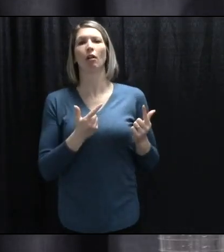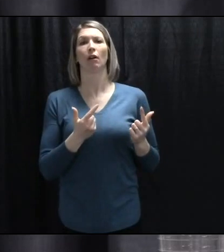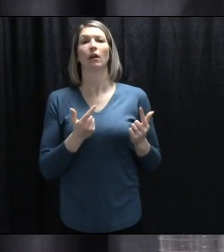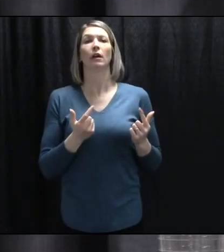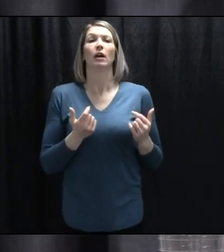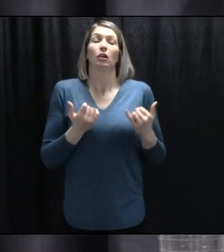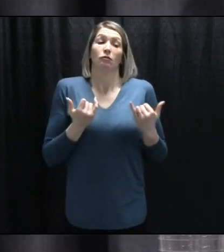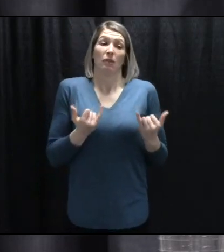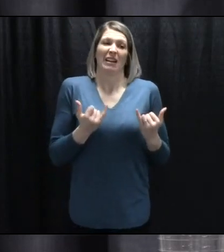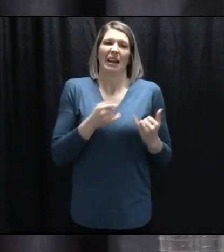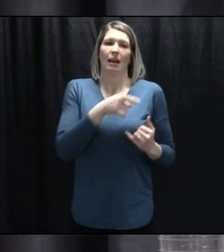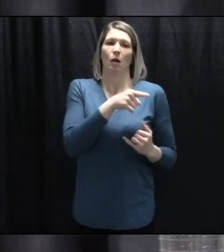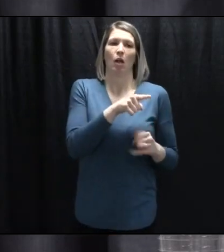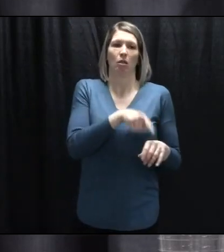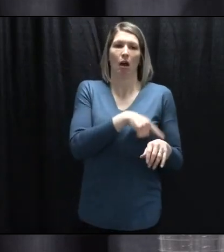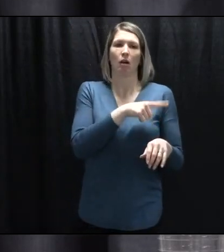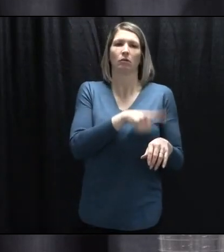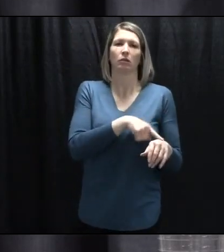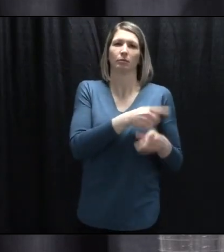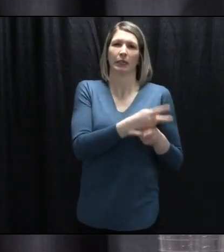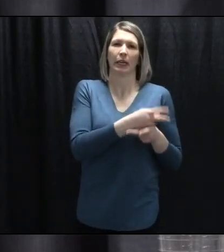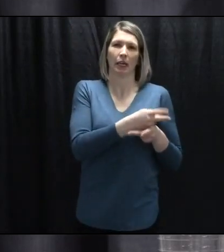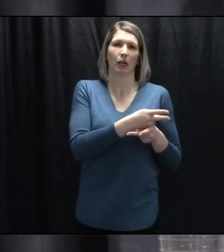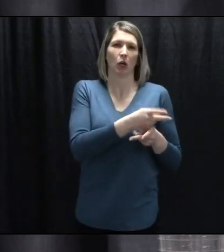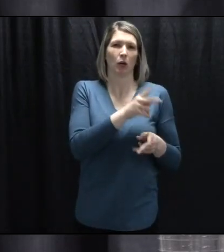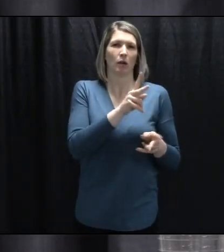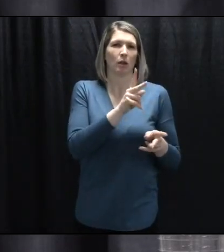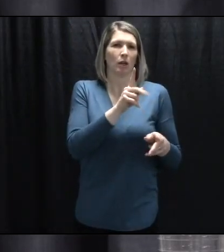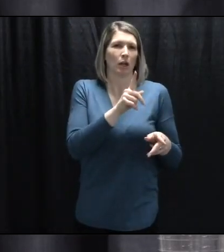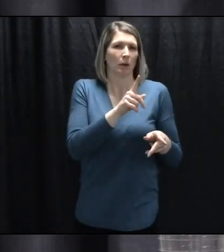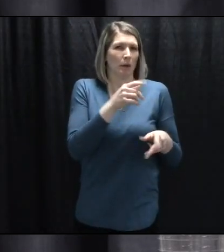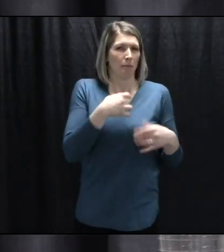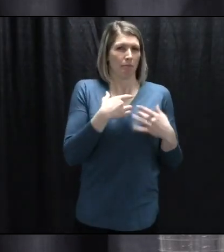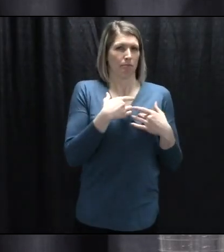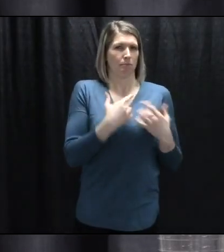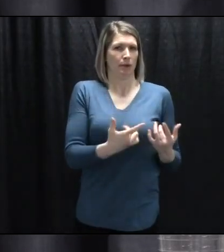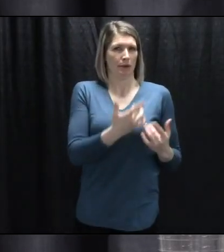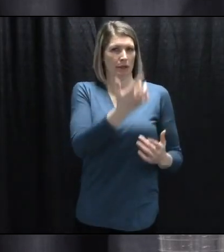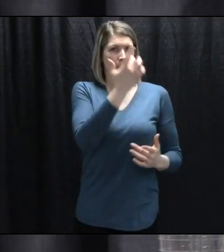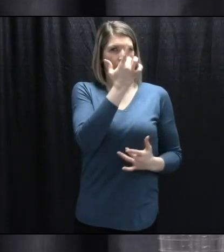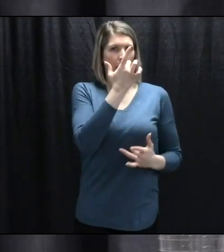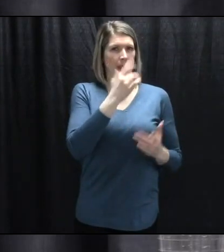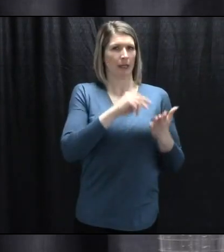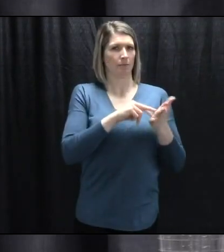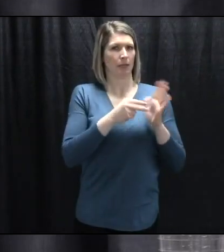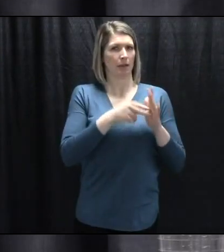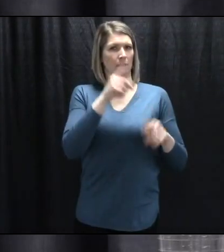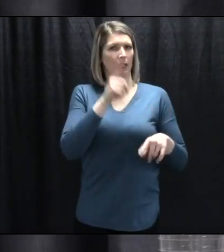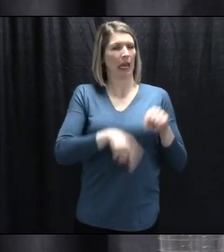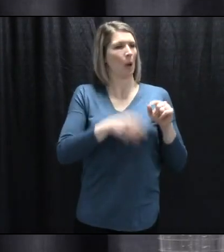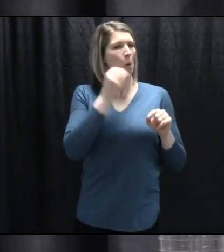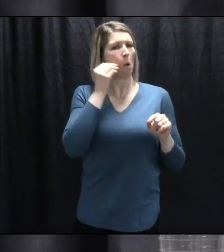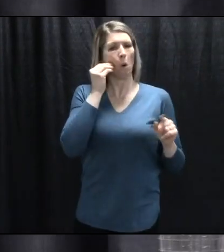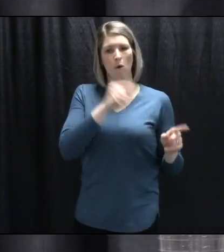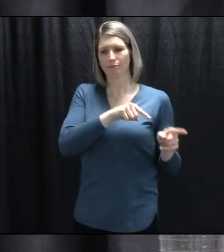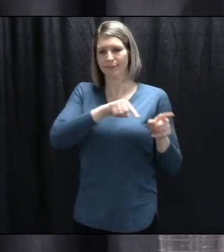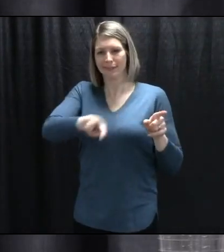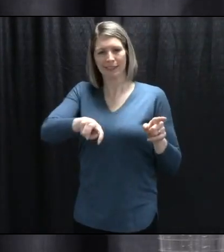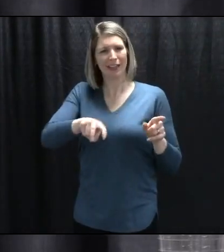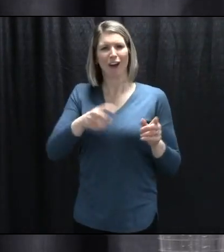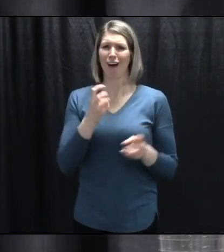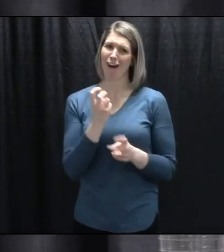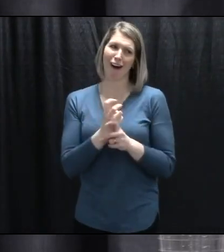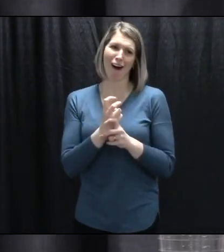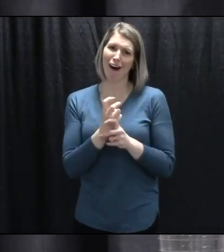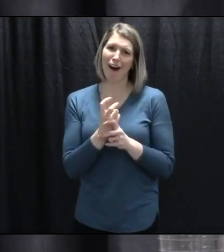is such that it would actually be an exceptional challenge to manage in the community at the moment. We do not